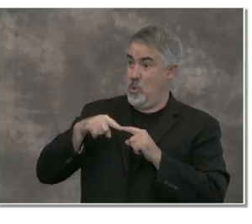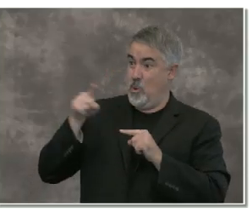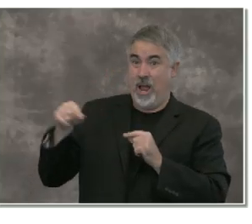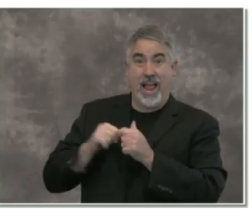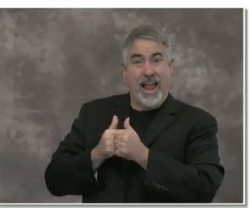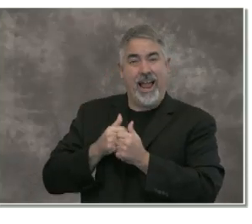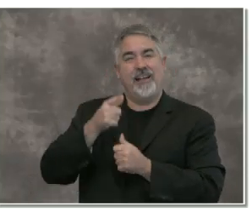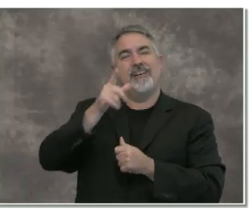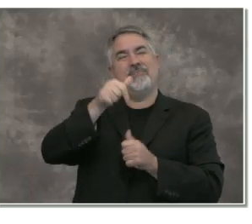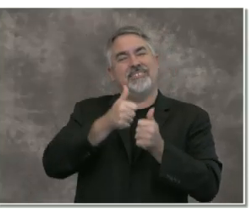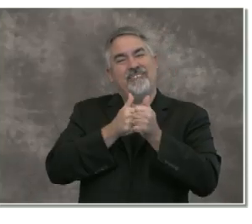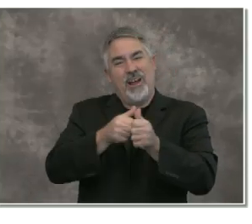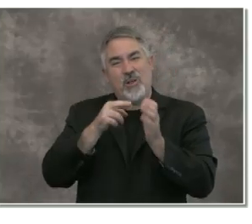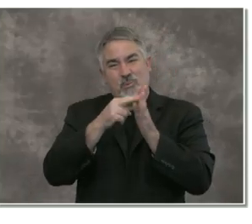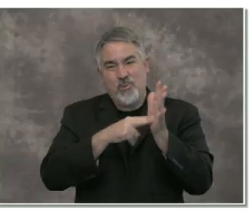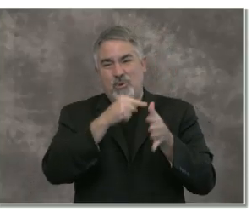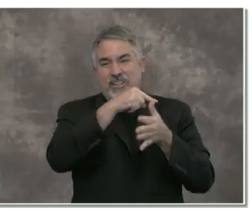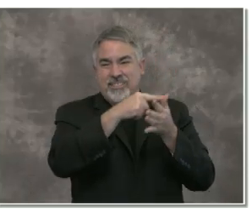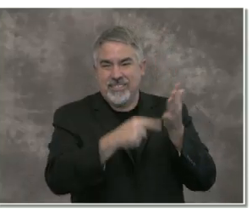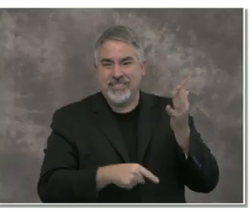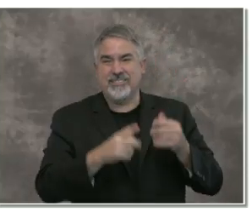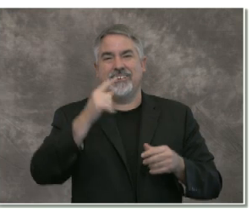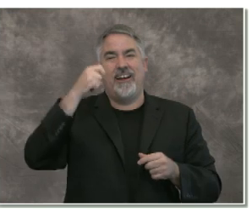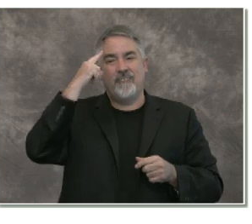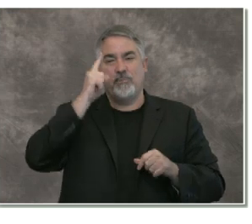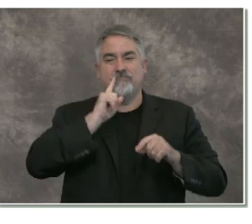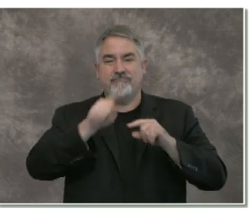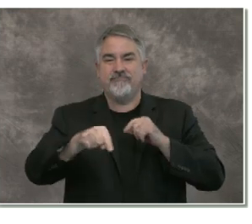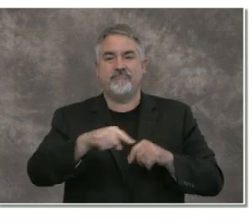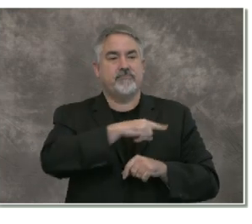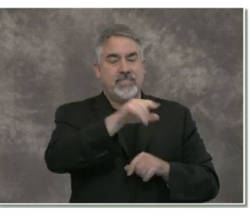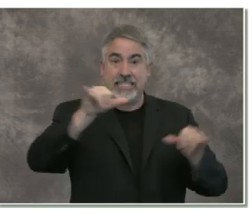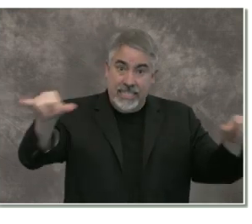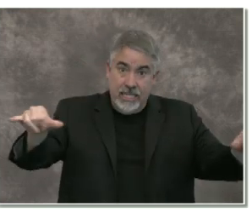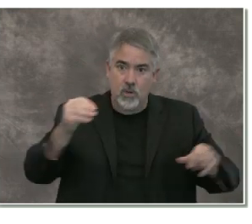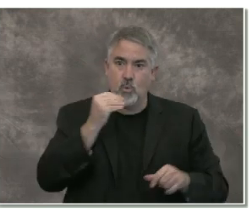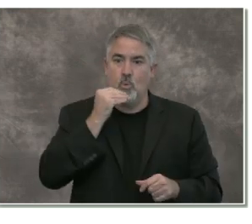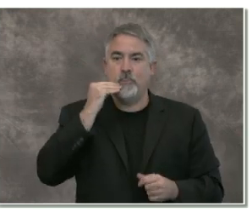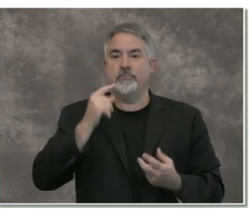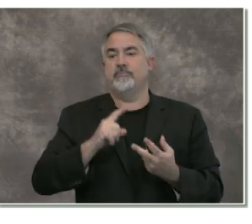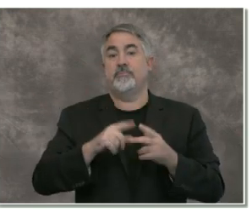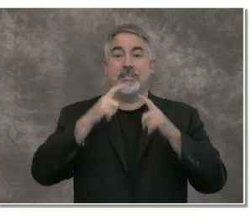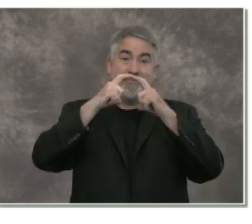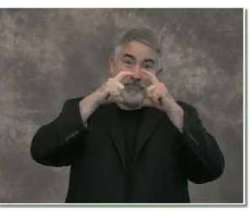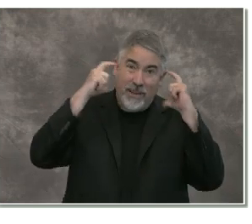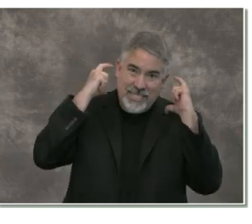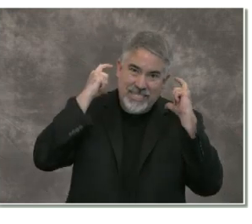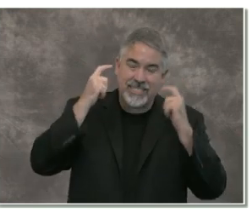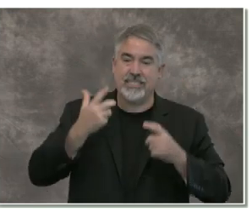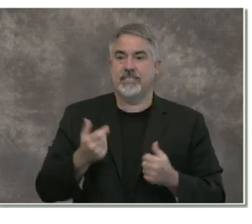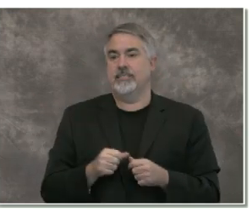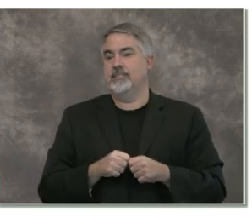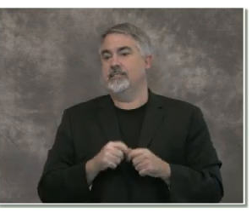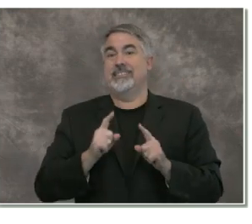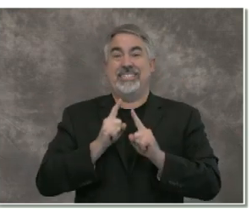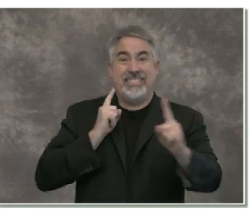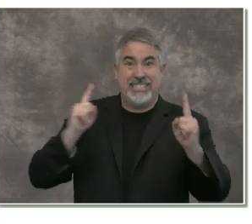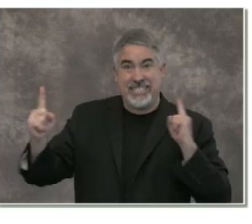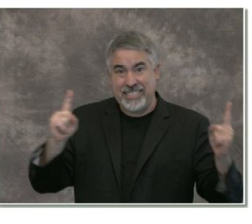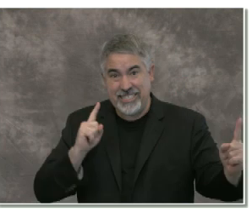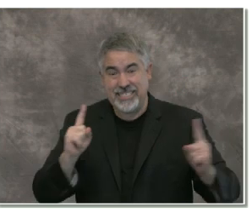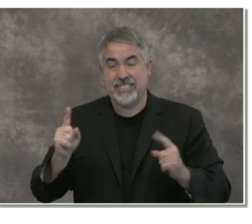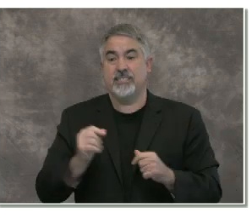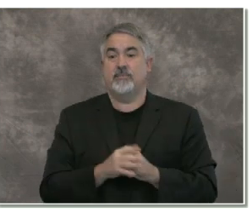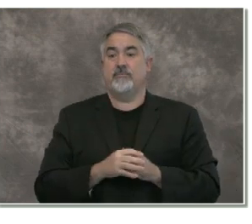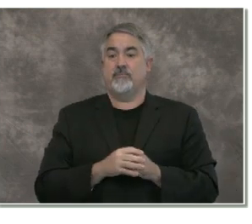at home. Follow our recommendations to cover your face. Practice physical distancing, making sure you have at least 6 feet